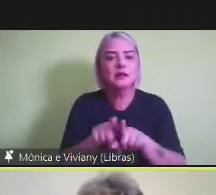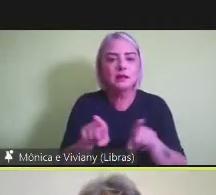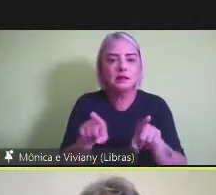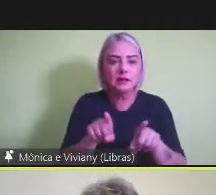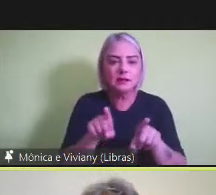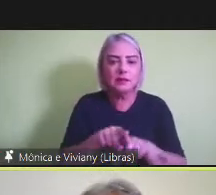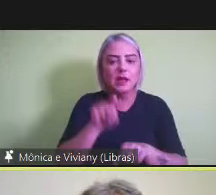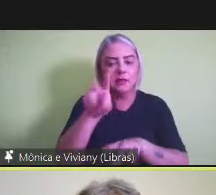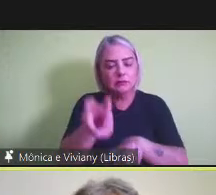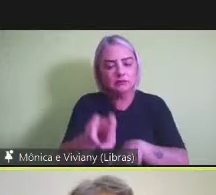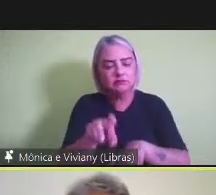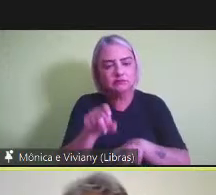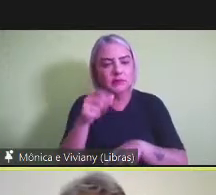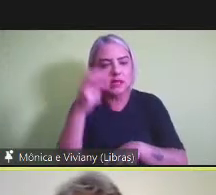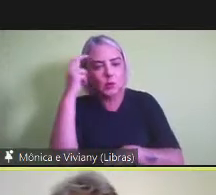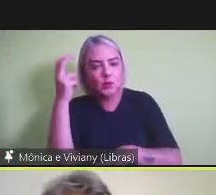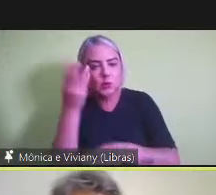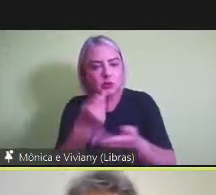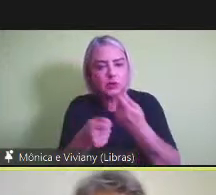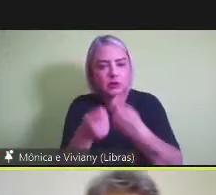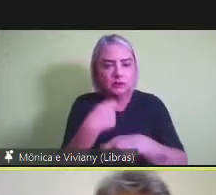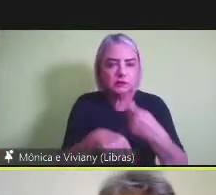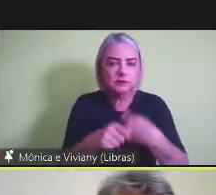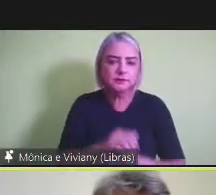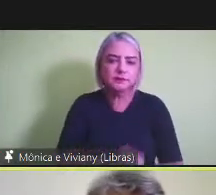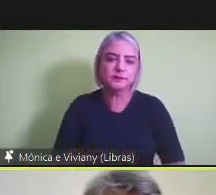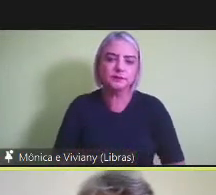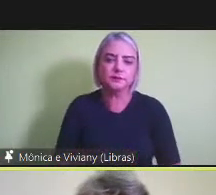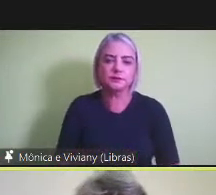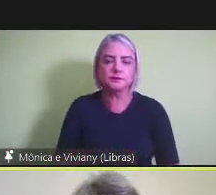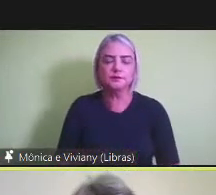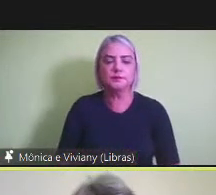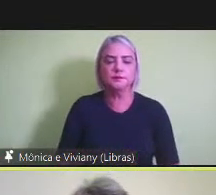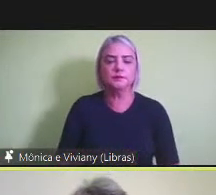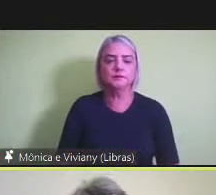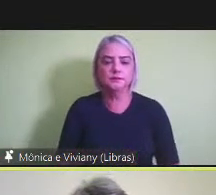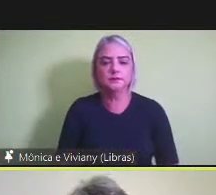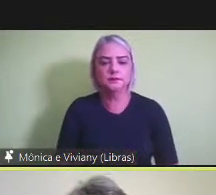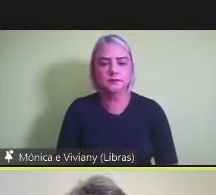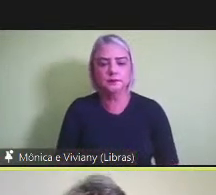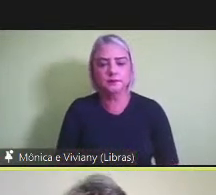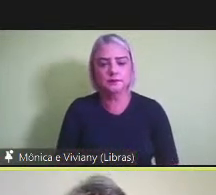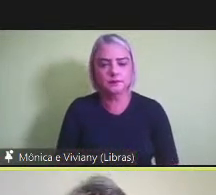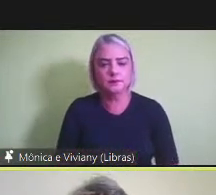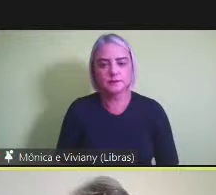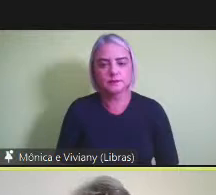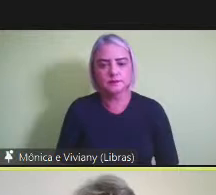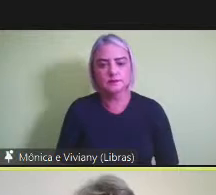and we need this culture and negotiate with it.